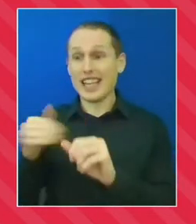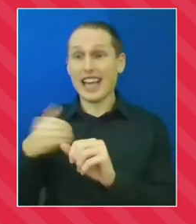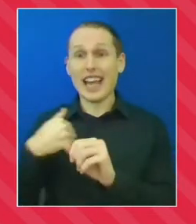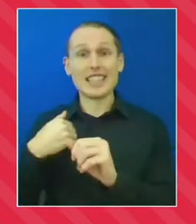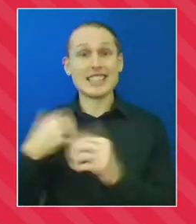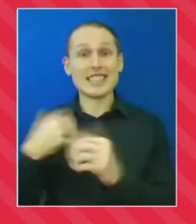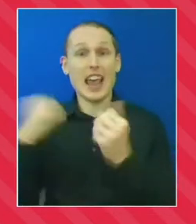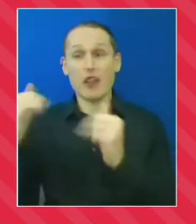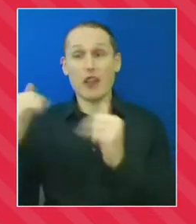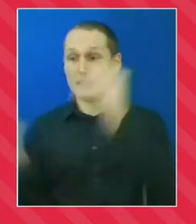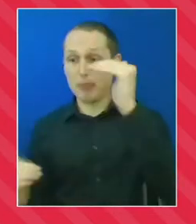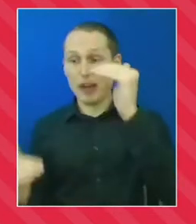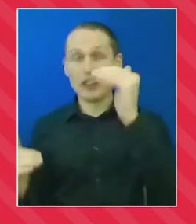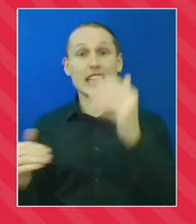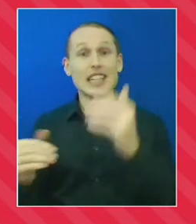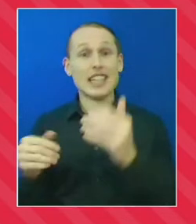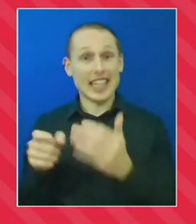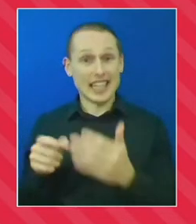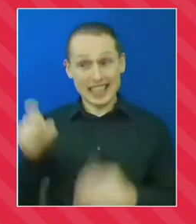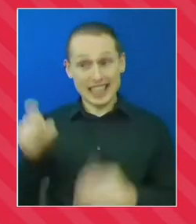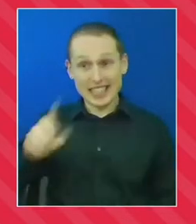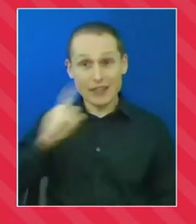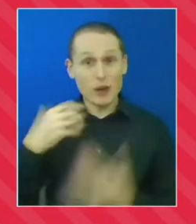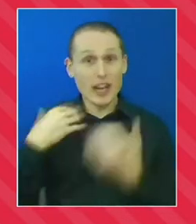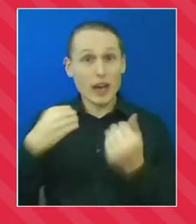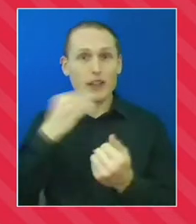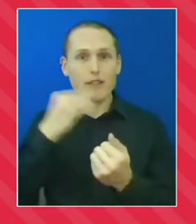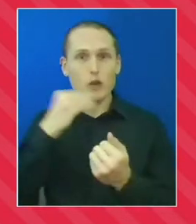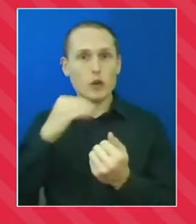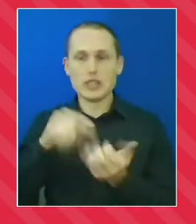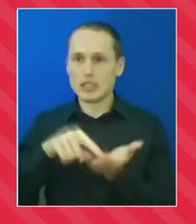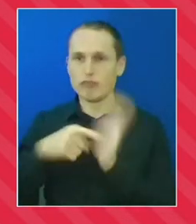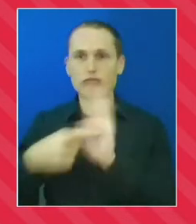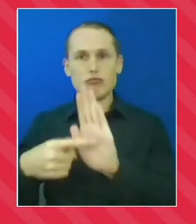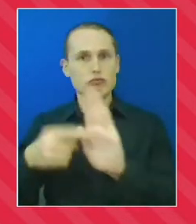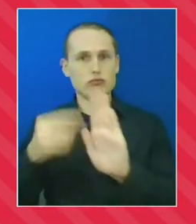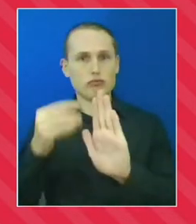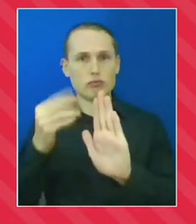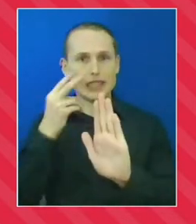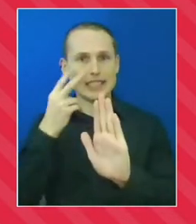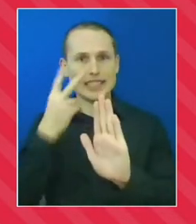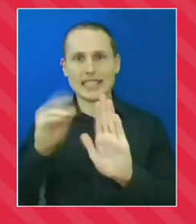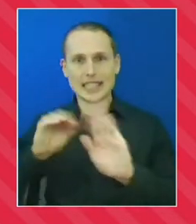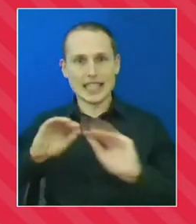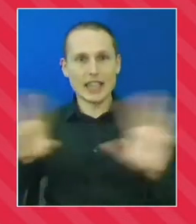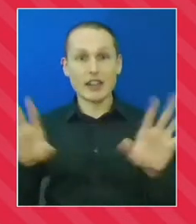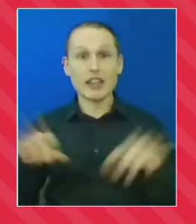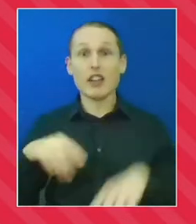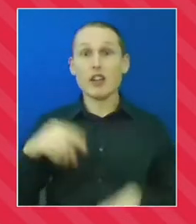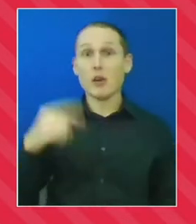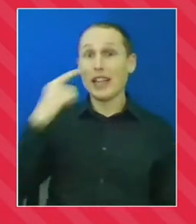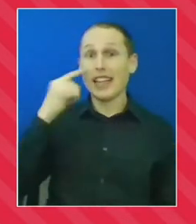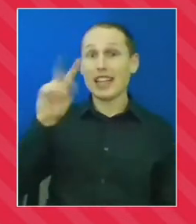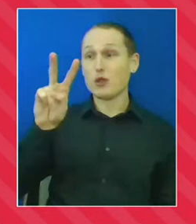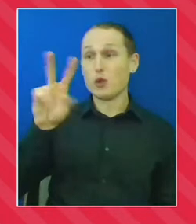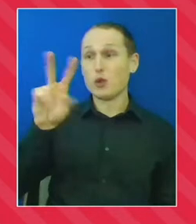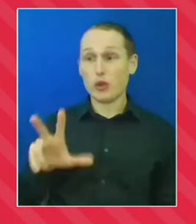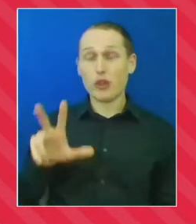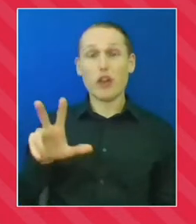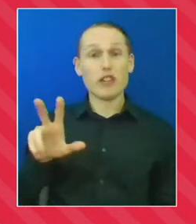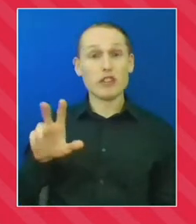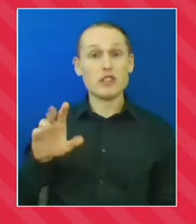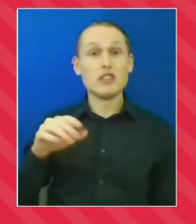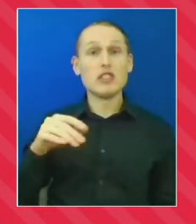forefront. And so there's one study which estimated that nearly two-thirds of COVID-19 hospitalizations in the U.S. were related to